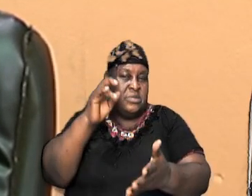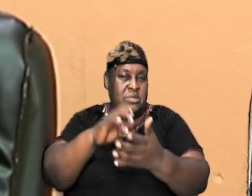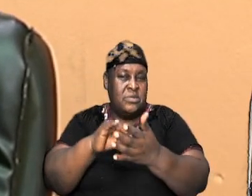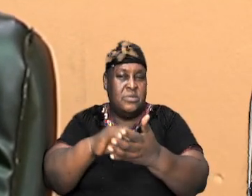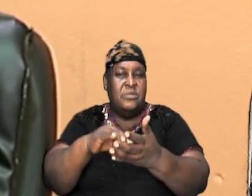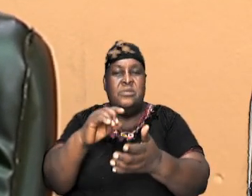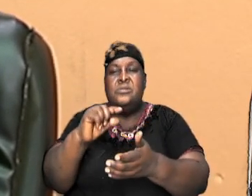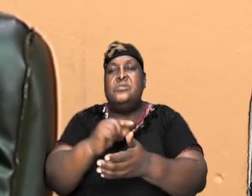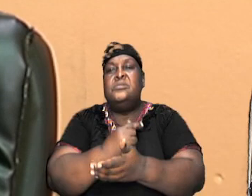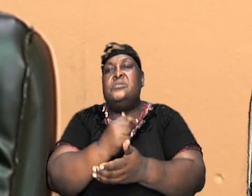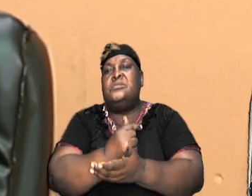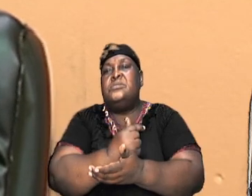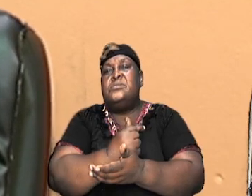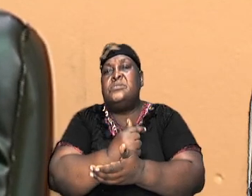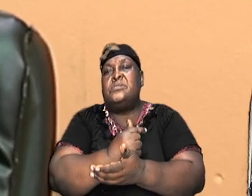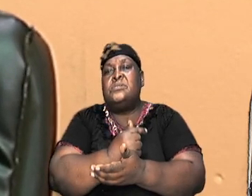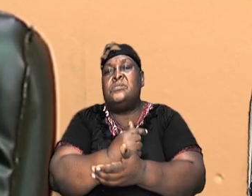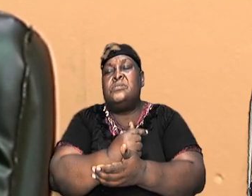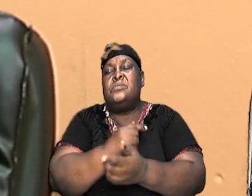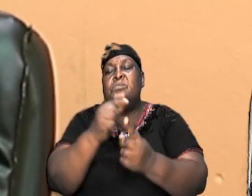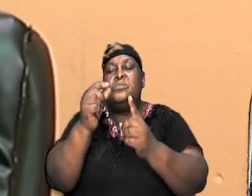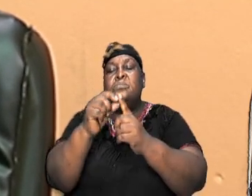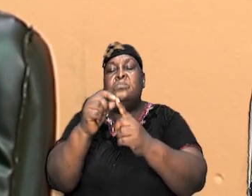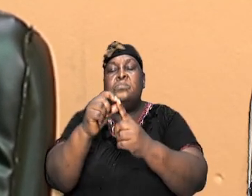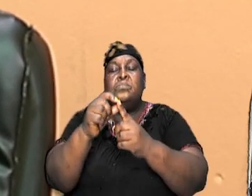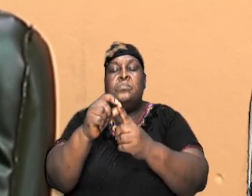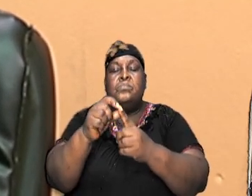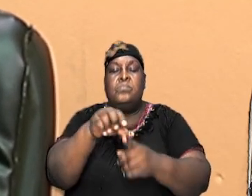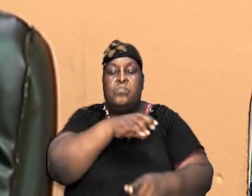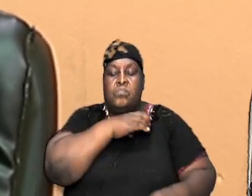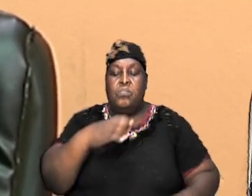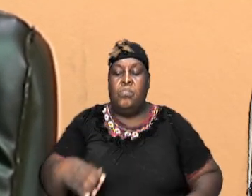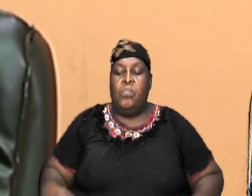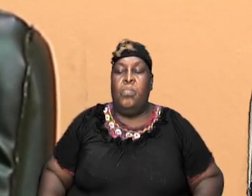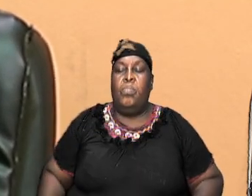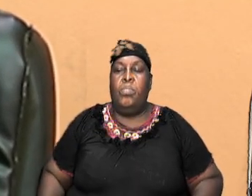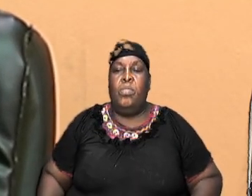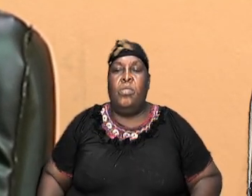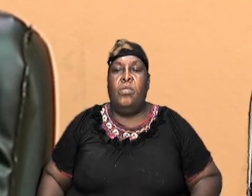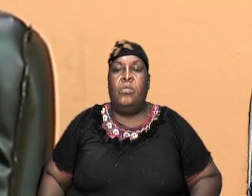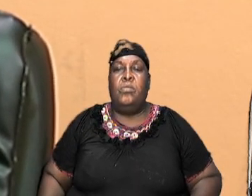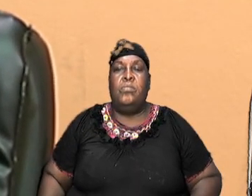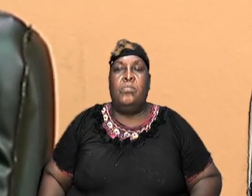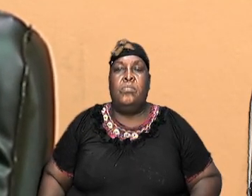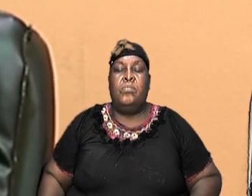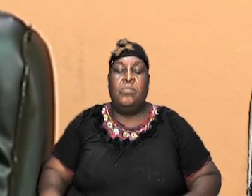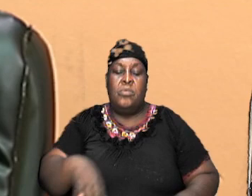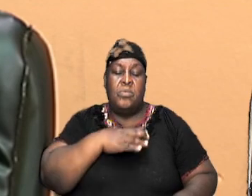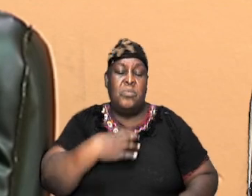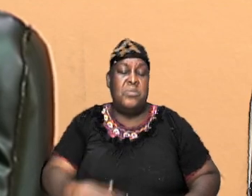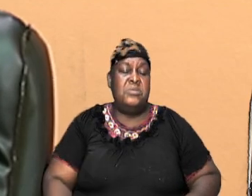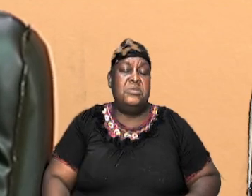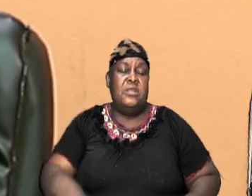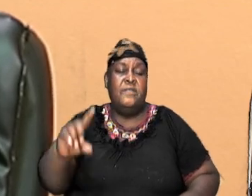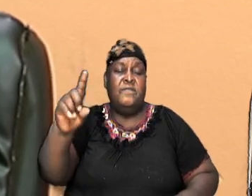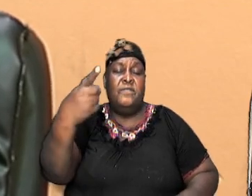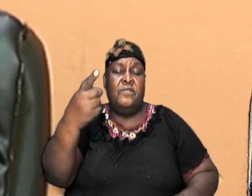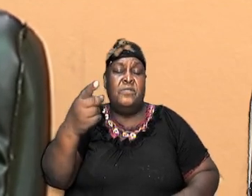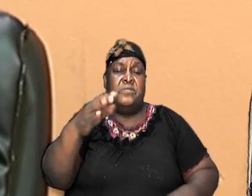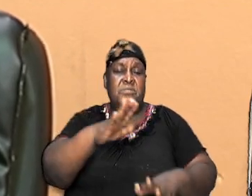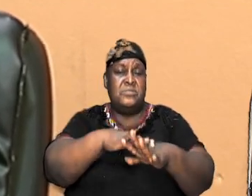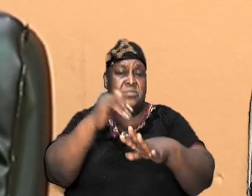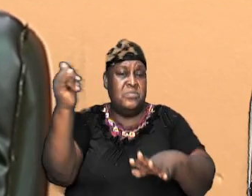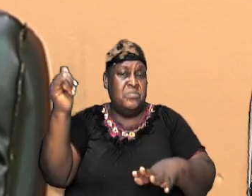the word Christian. And we said that, you know, the Christians were first called,